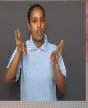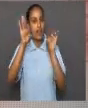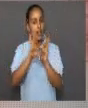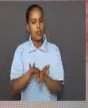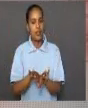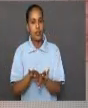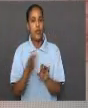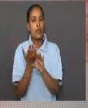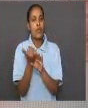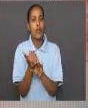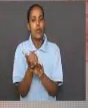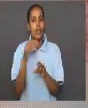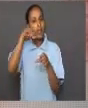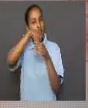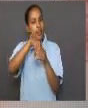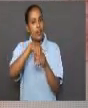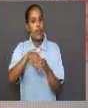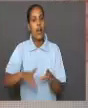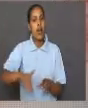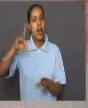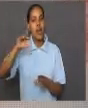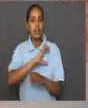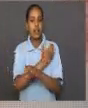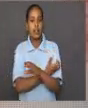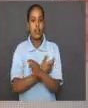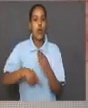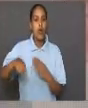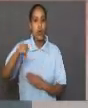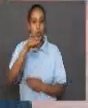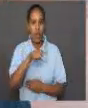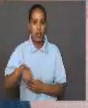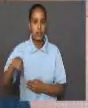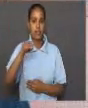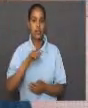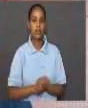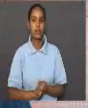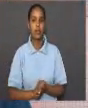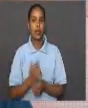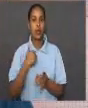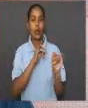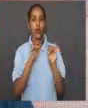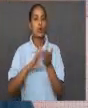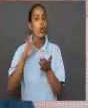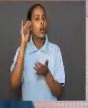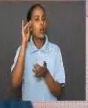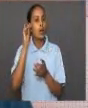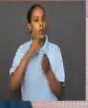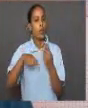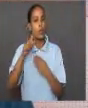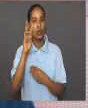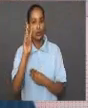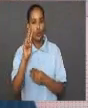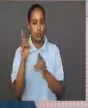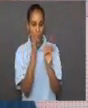available before entering the higher energy orbitals. We also learned about